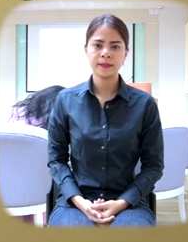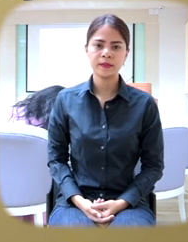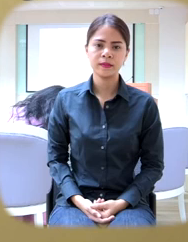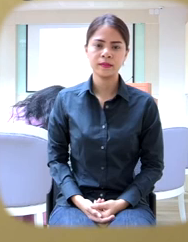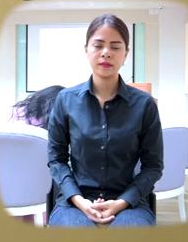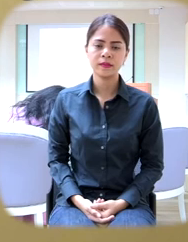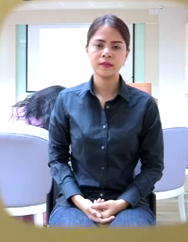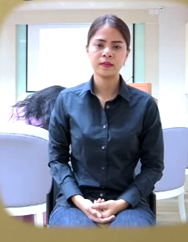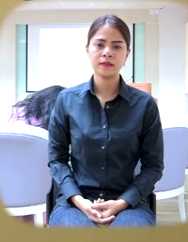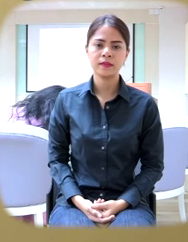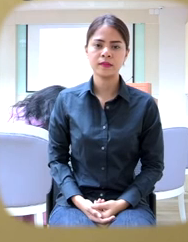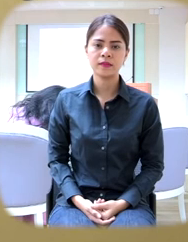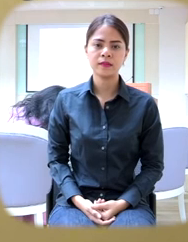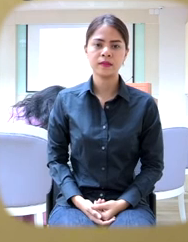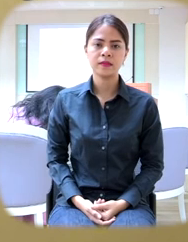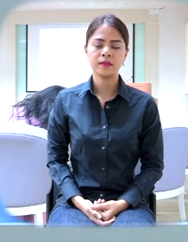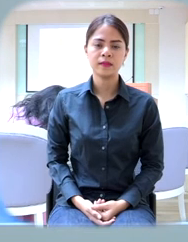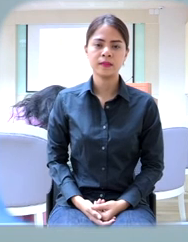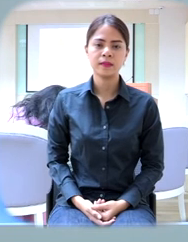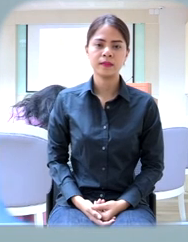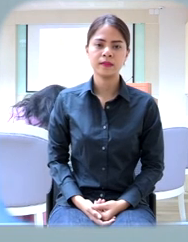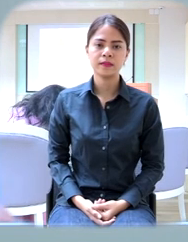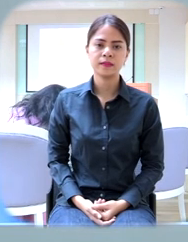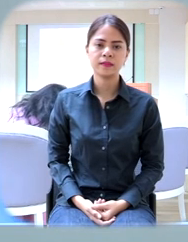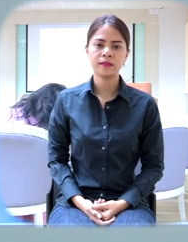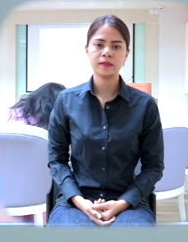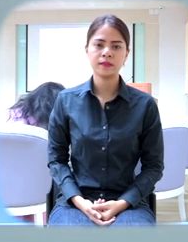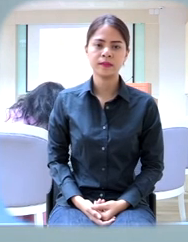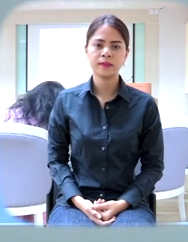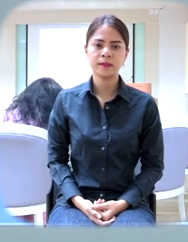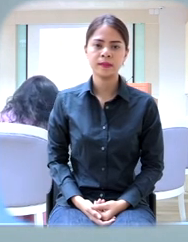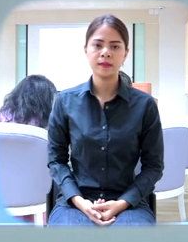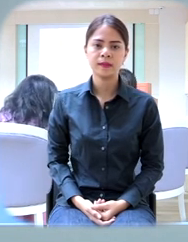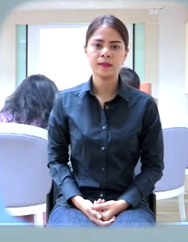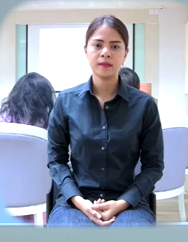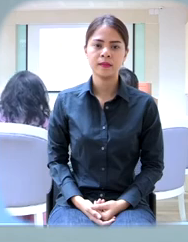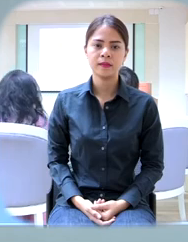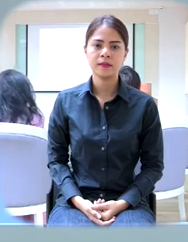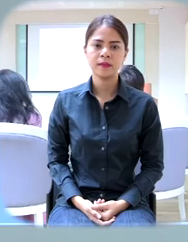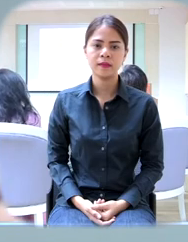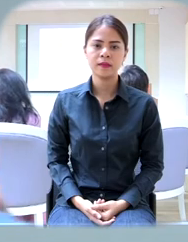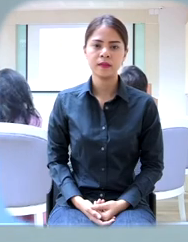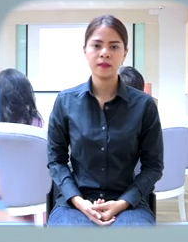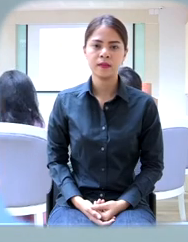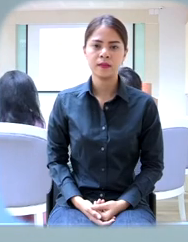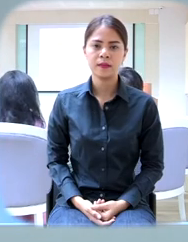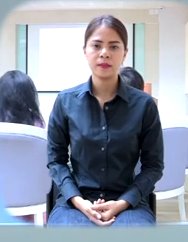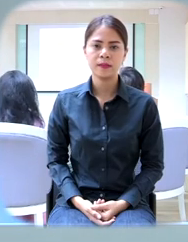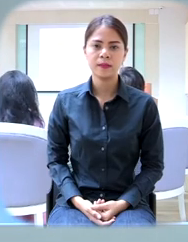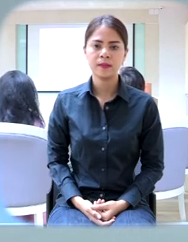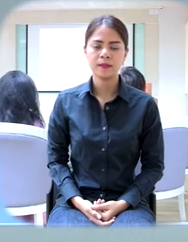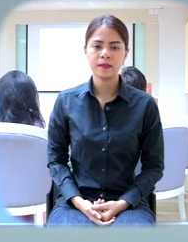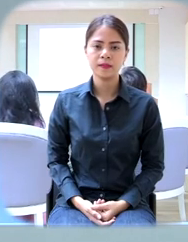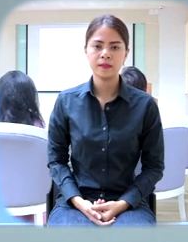how he cited texts, what texts he cited, and in what context